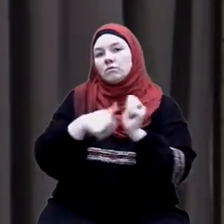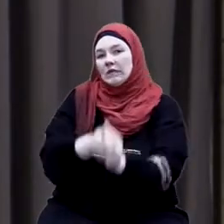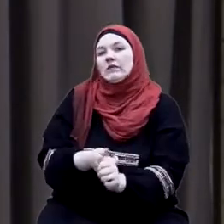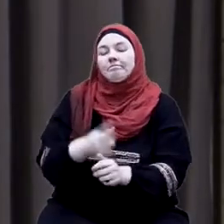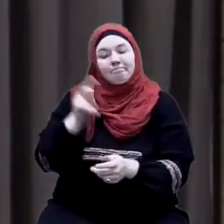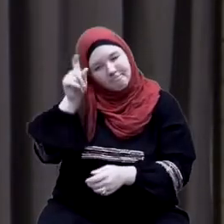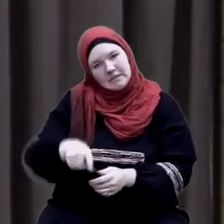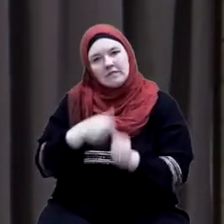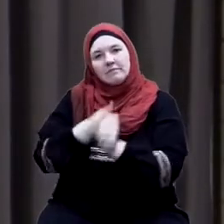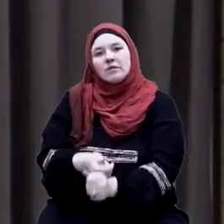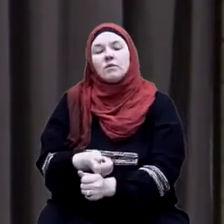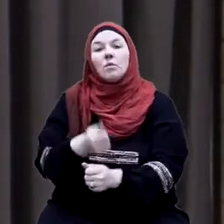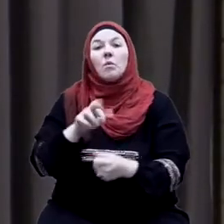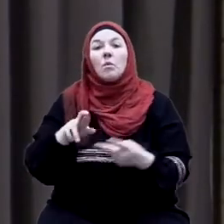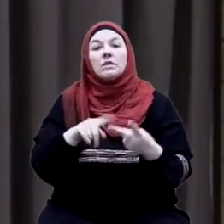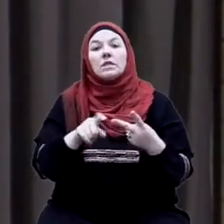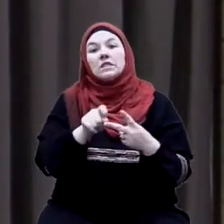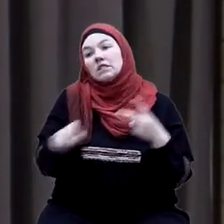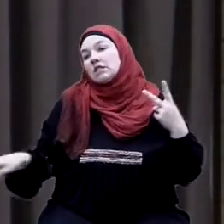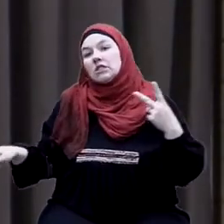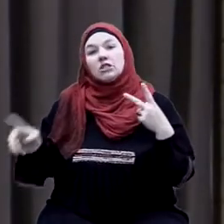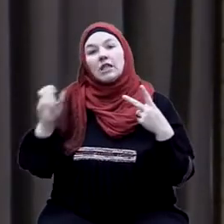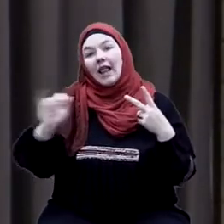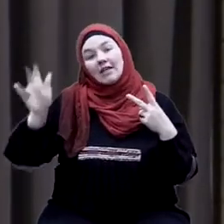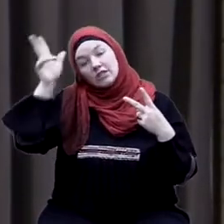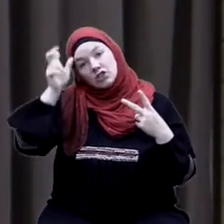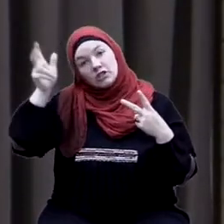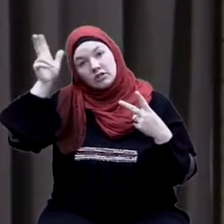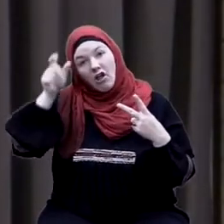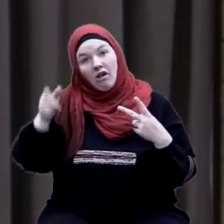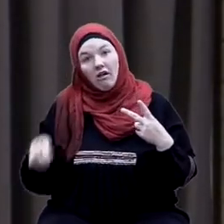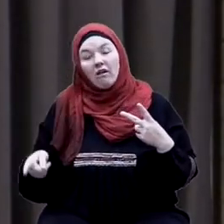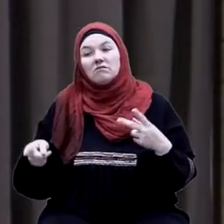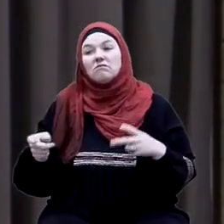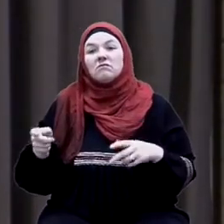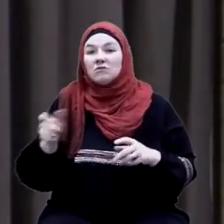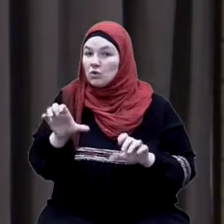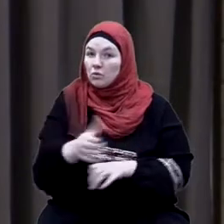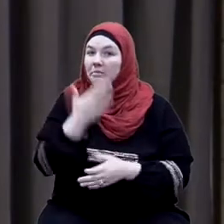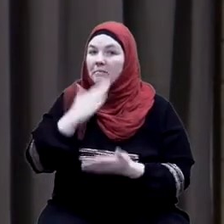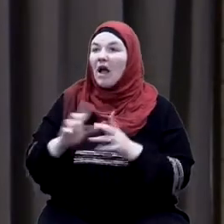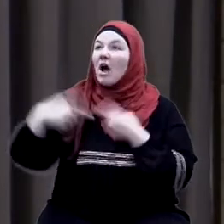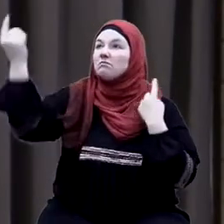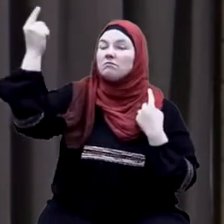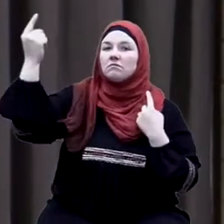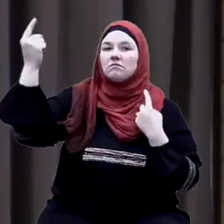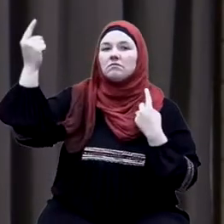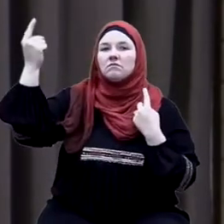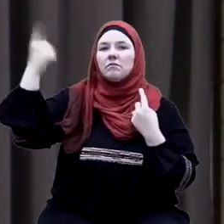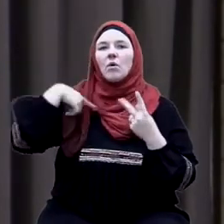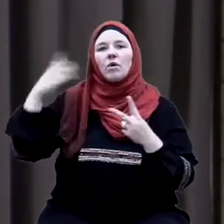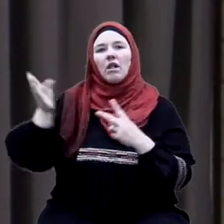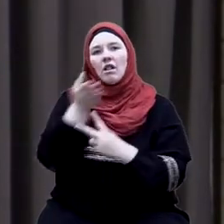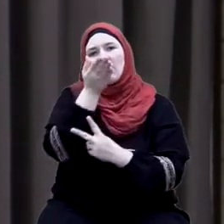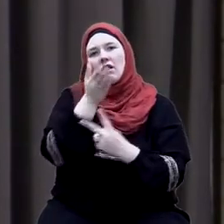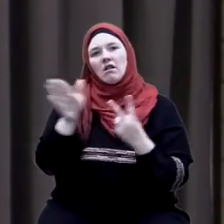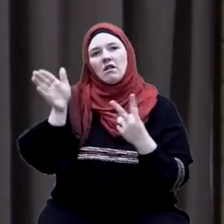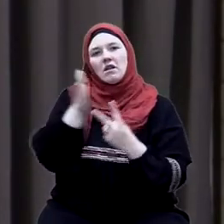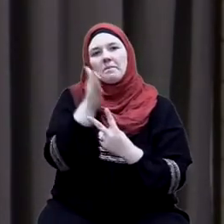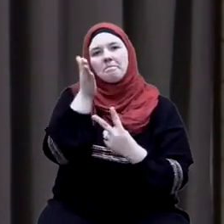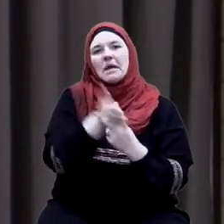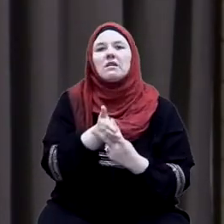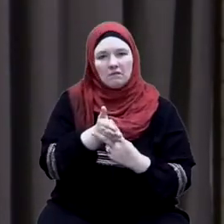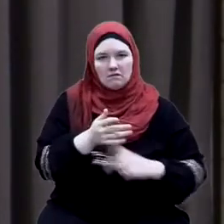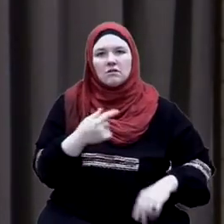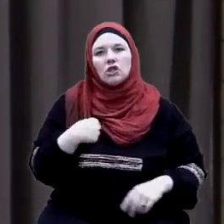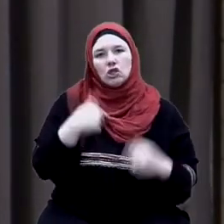so far in disobedience, like shayateen, and to be in the middle, to be in